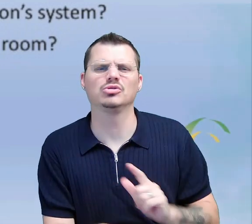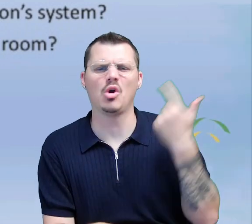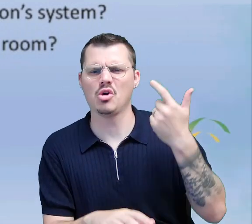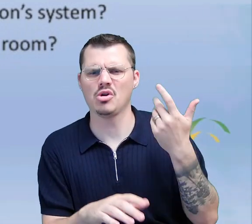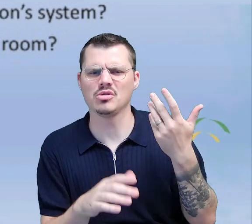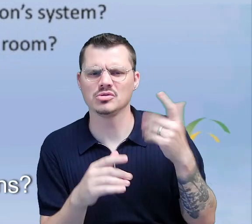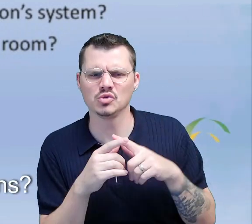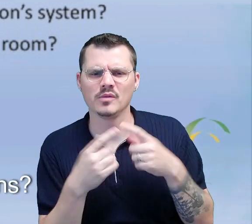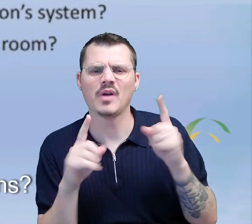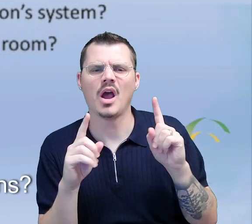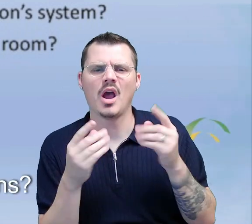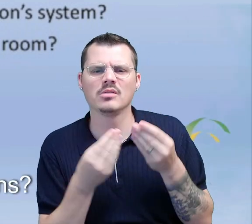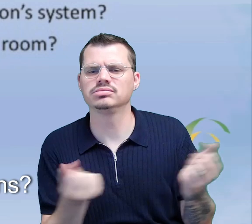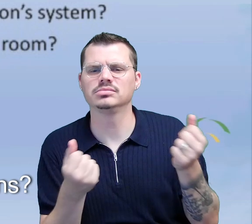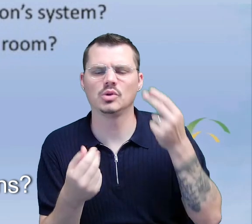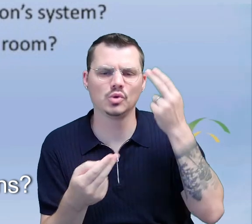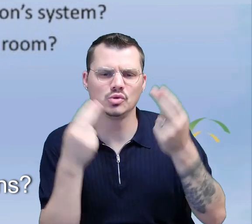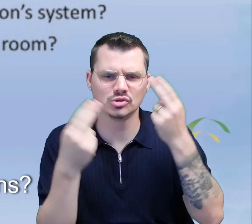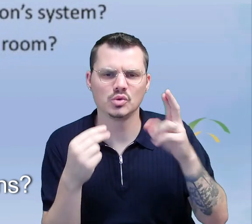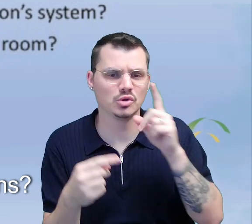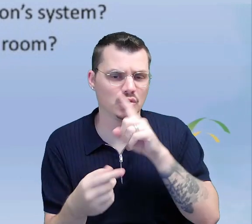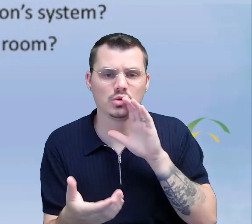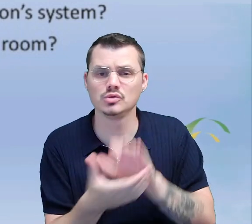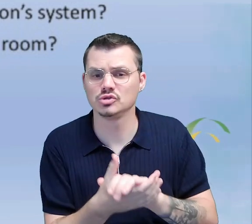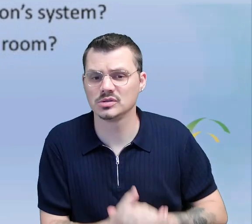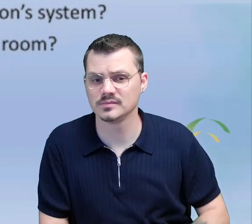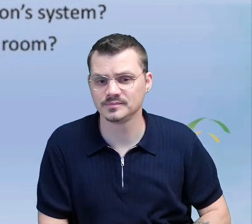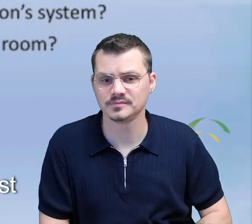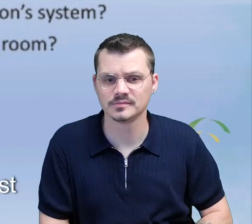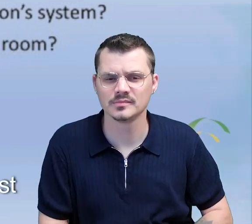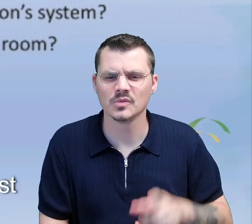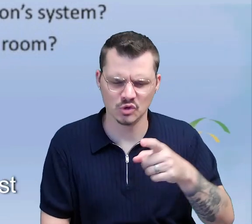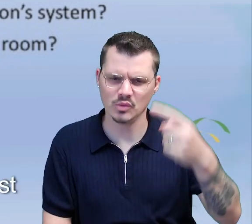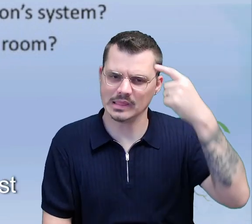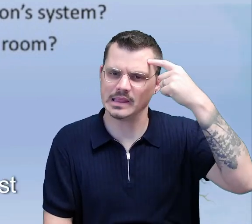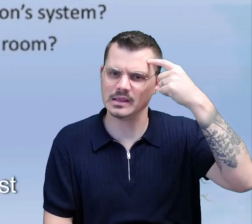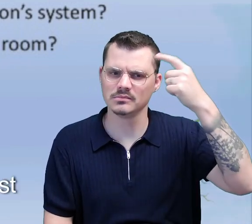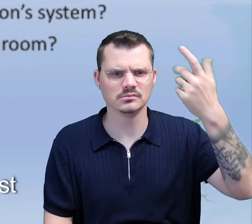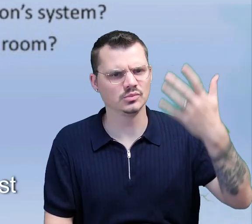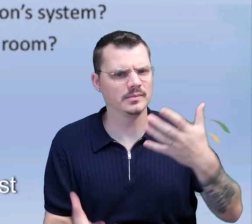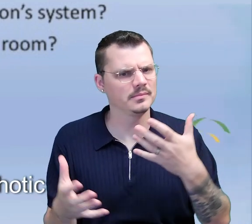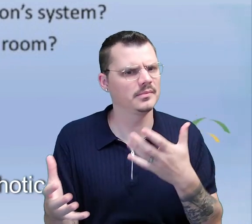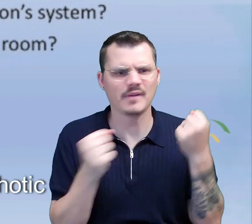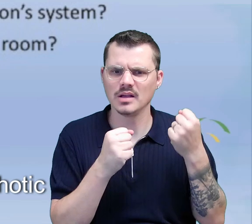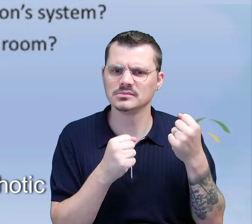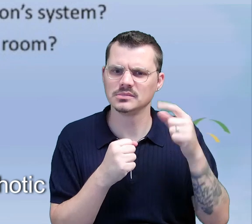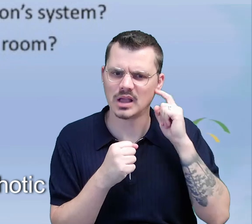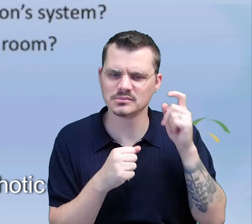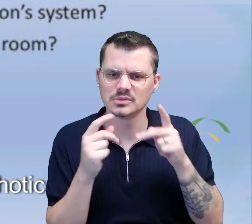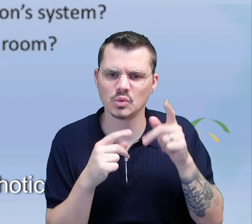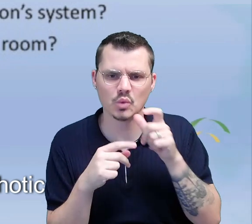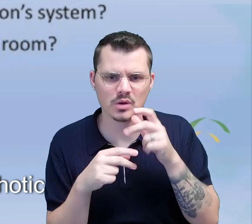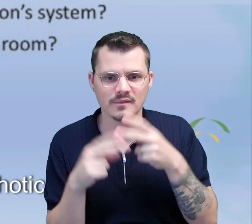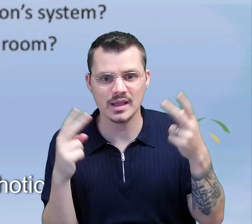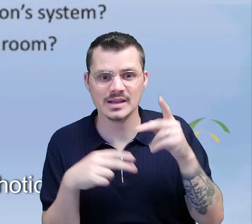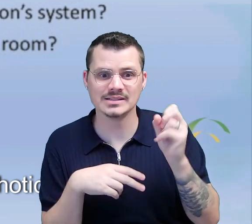how long to alleviate hallucinations or delusions? And you'd think it must be really fast because of people